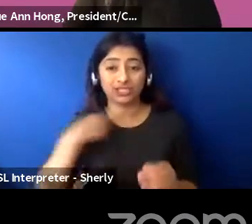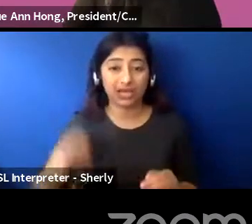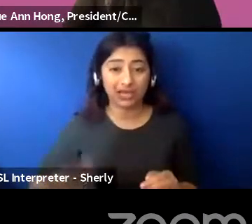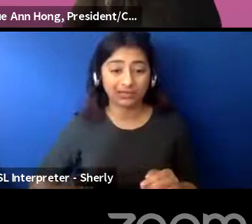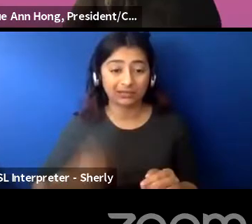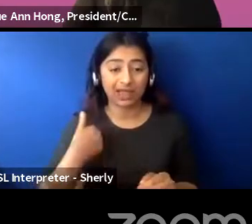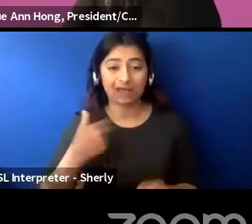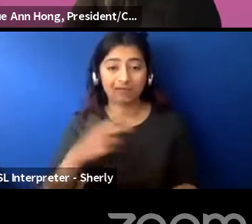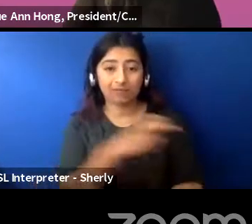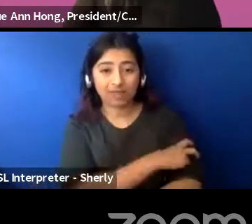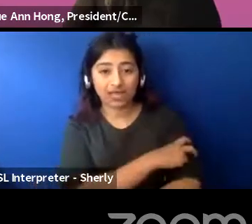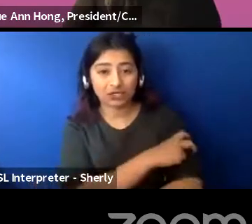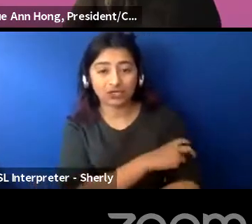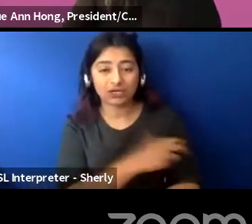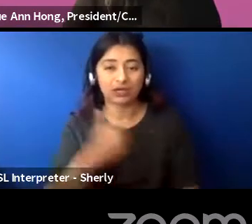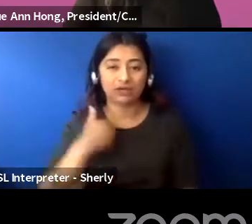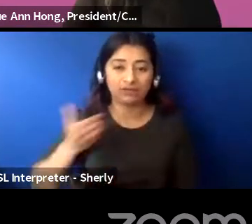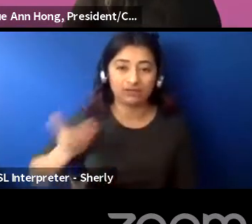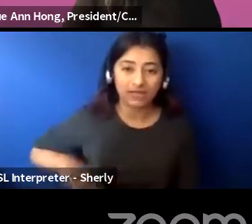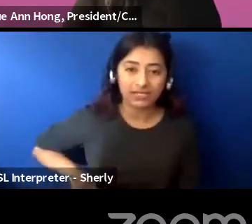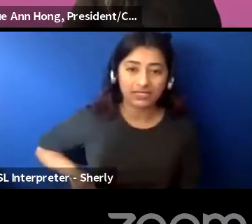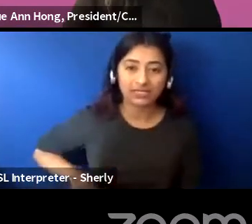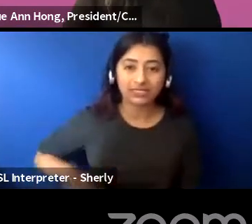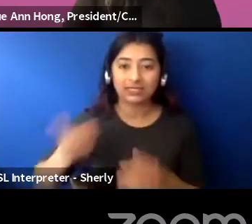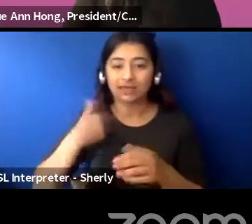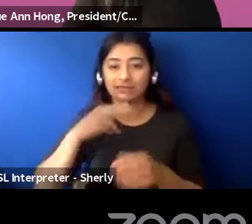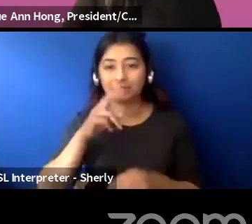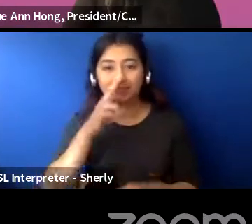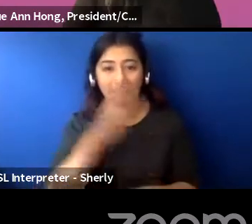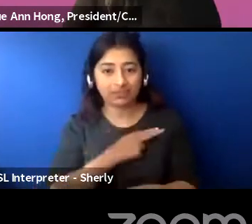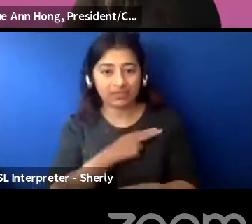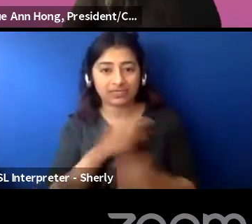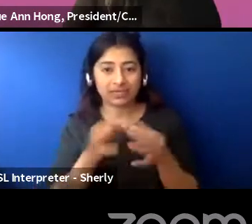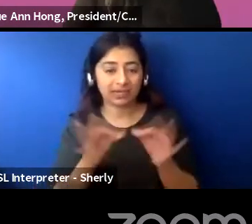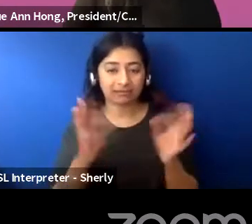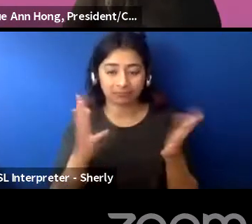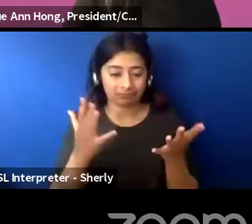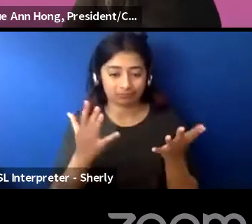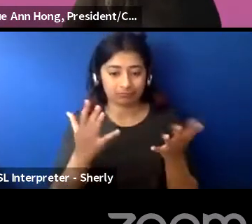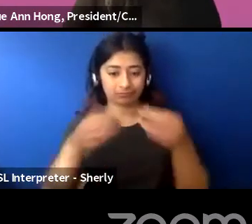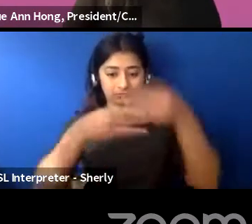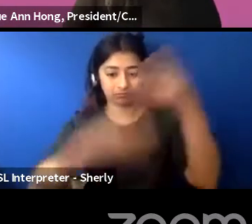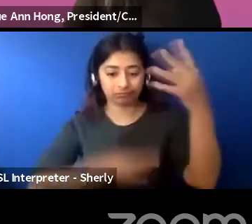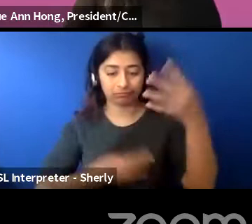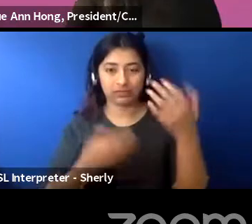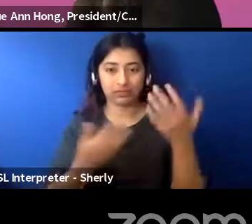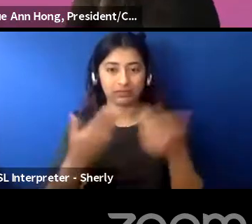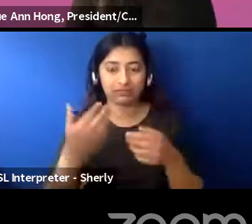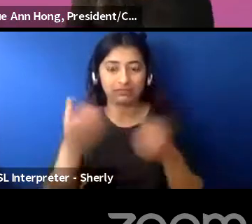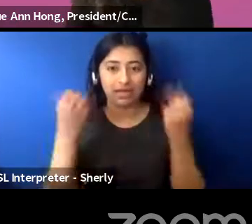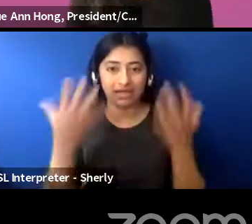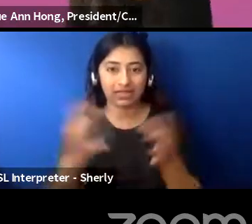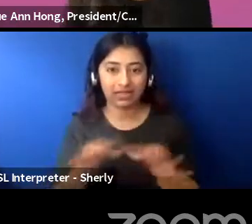Mandarin and there's Cantonese, there's Vietnamese, they're all different. You can't have one with, you can't understand,